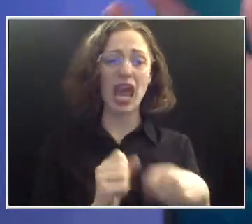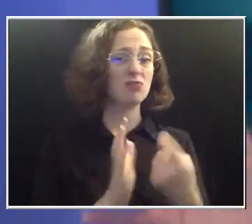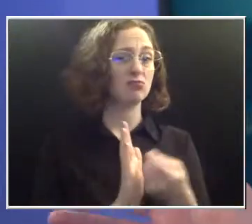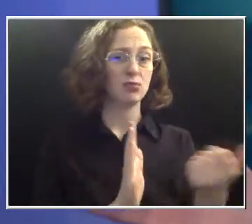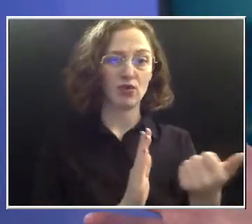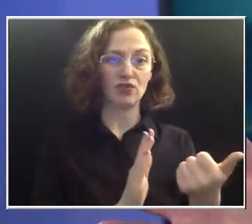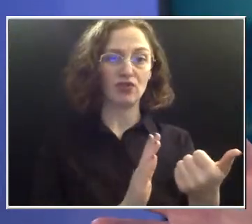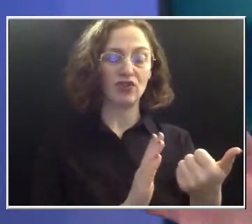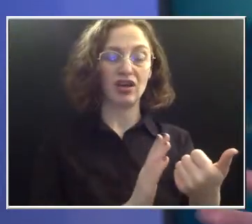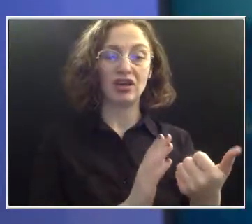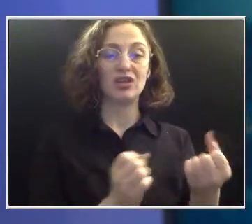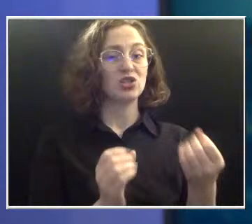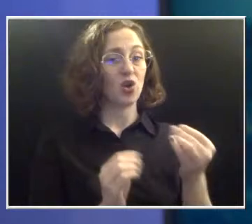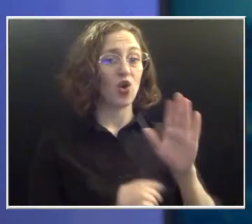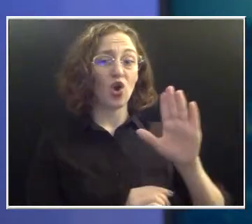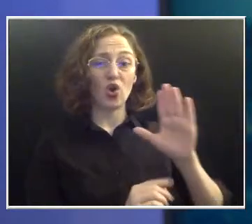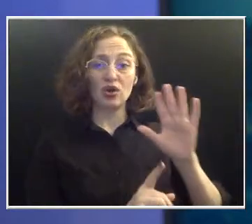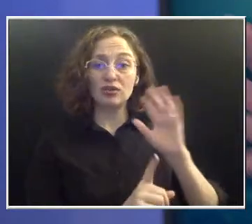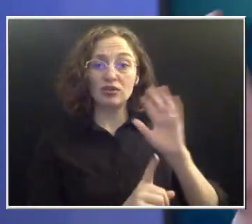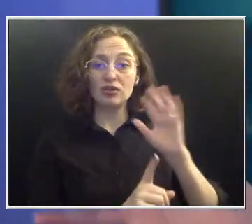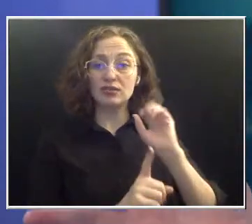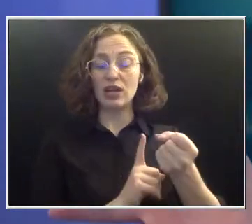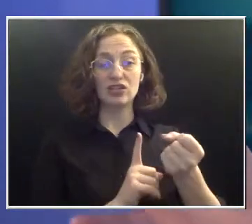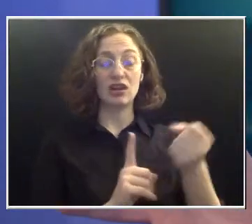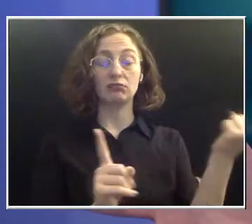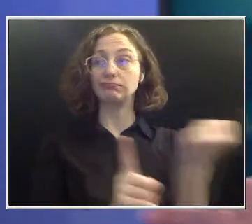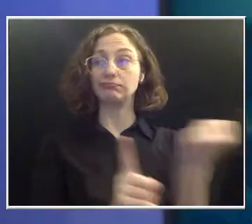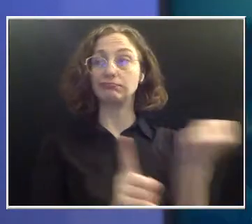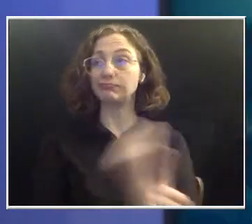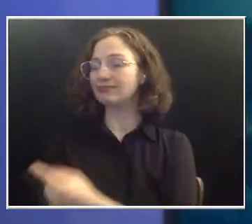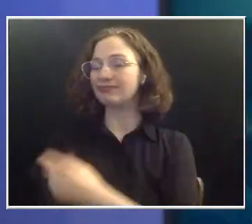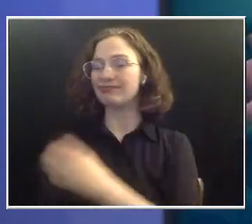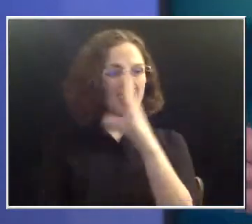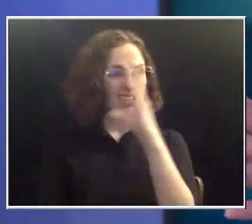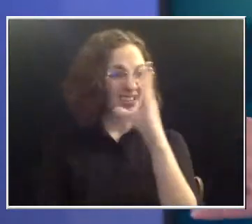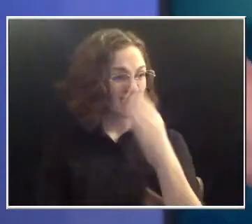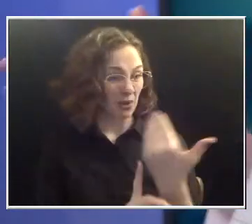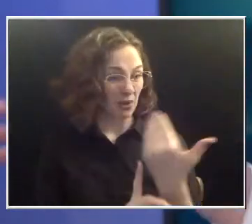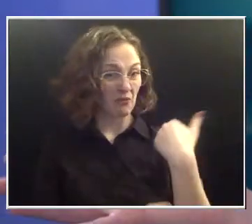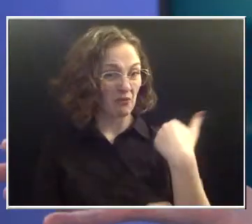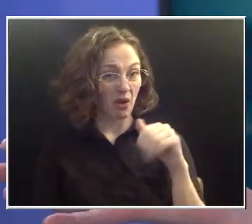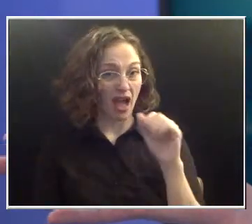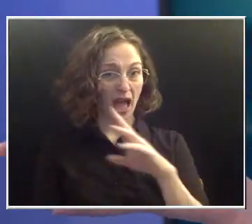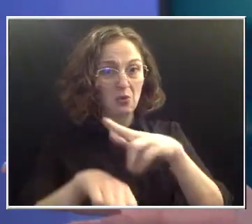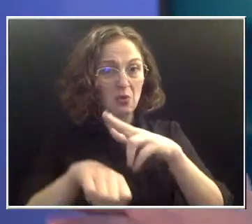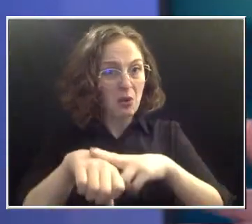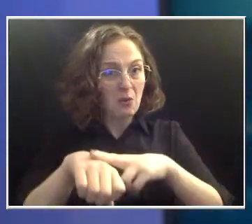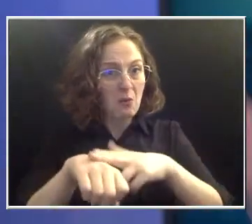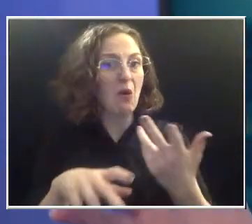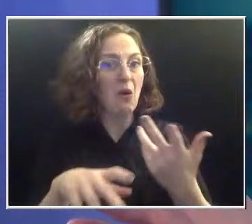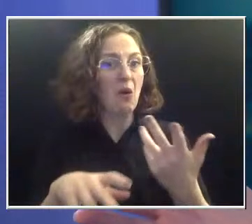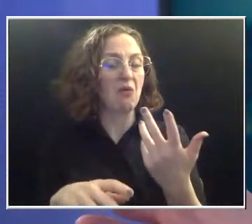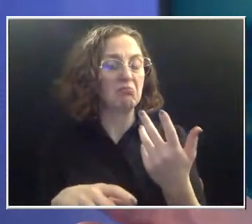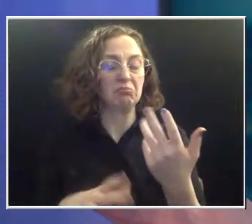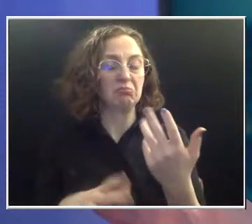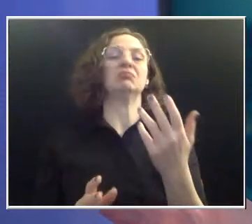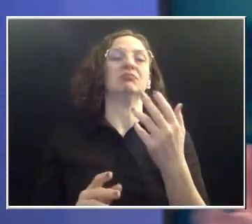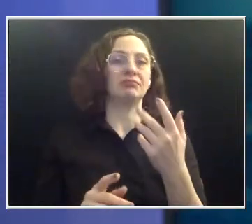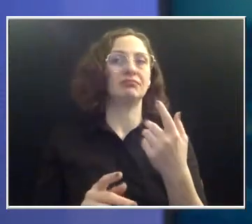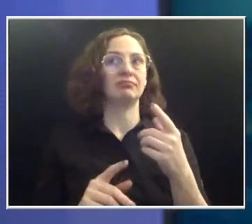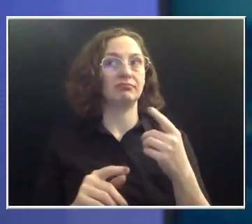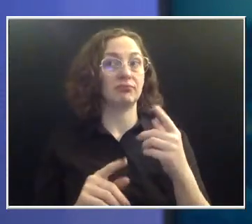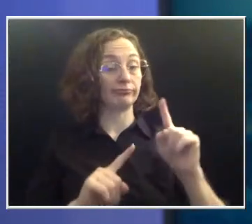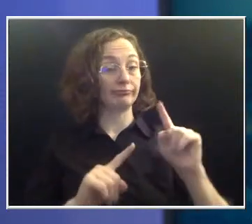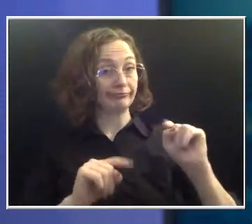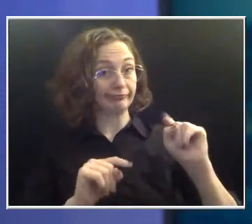who'd never had an abnormal pap, was getting follow-up, but just a good example of why you need to be following